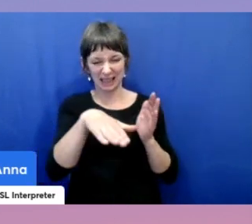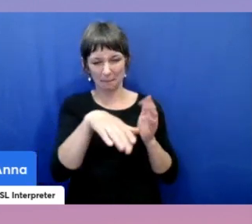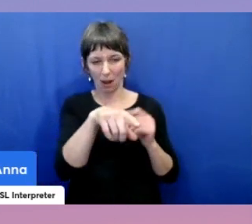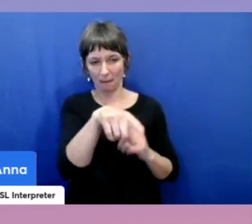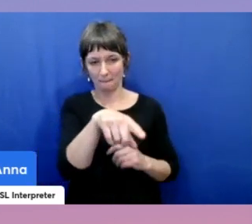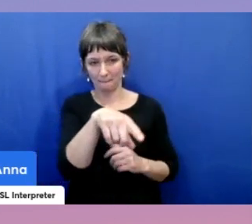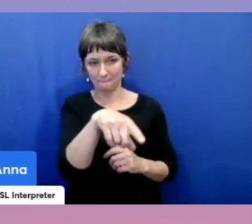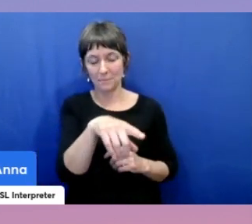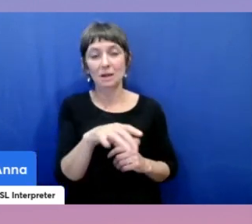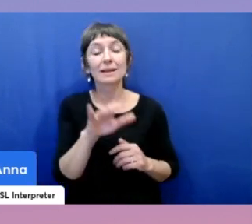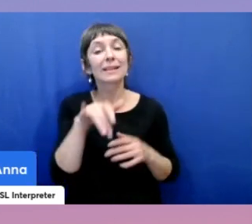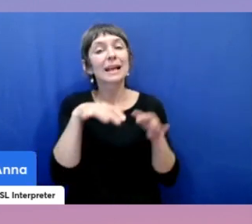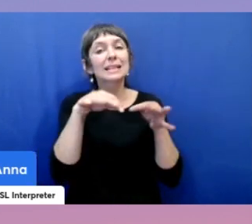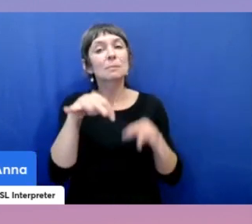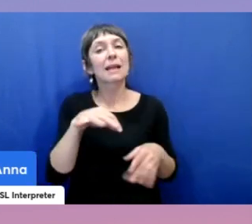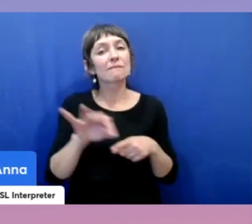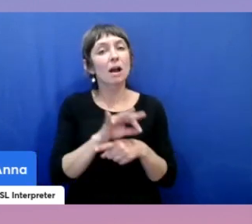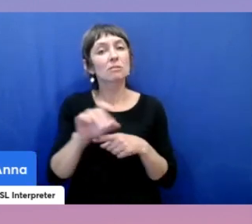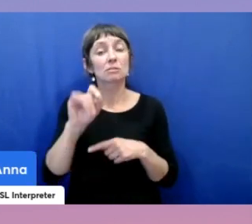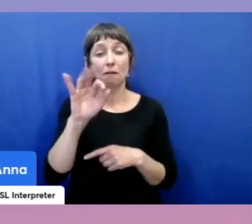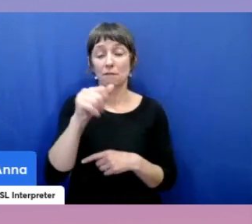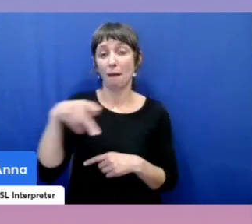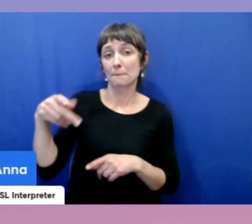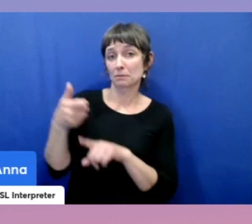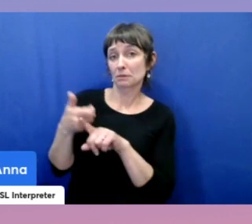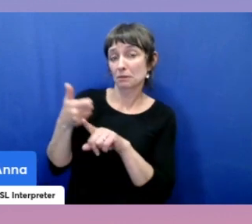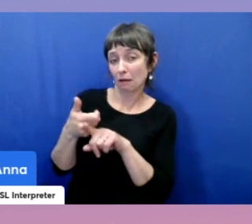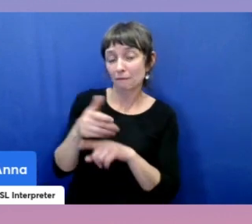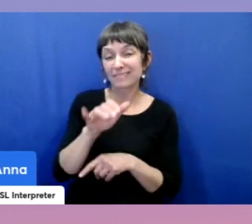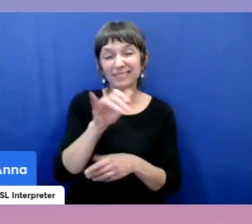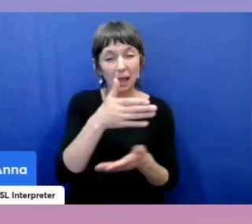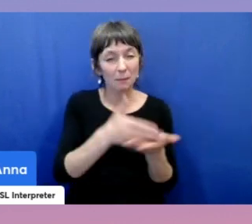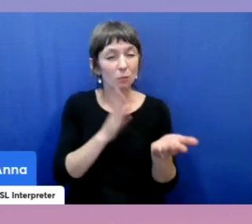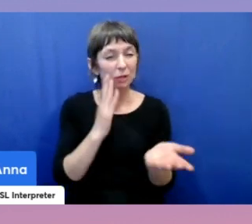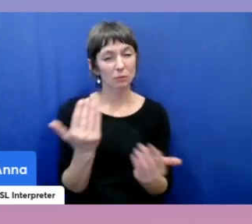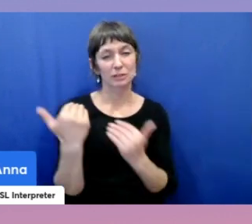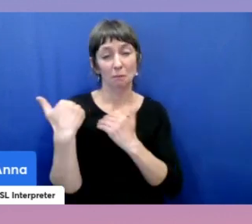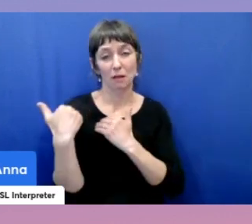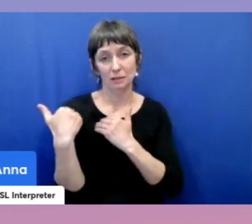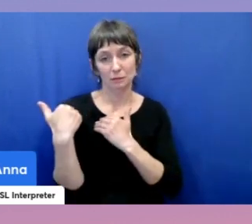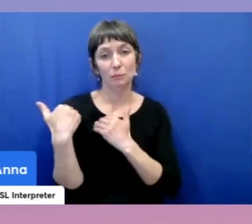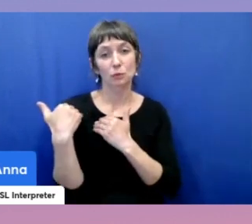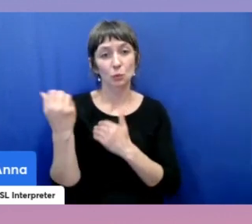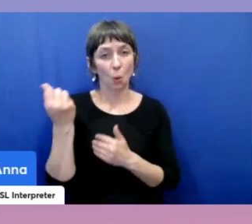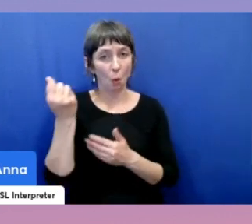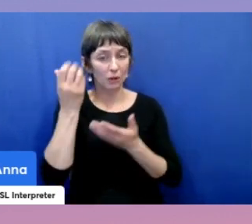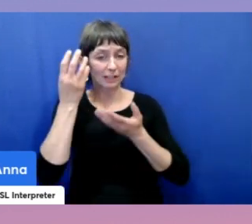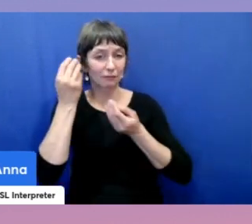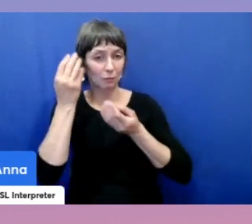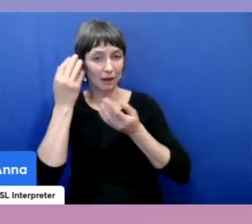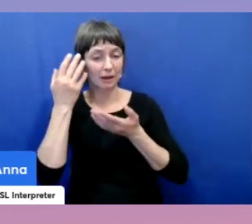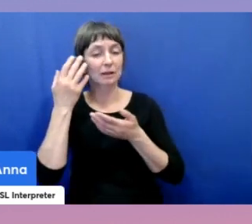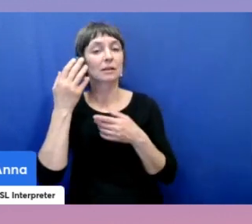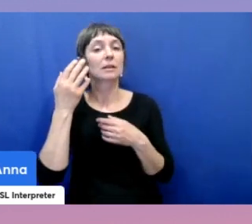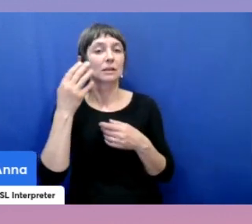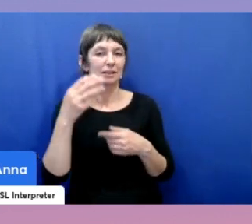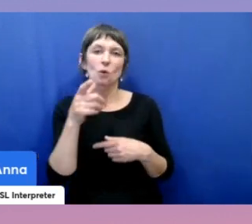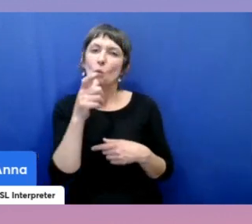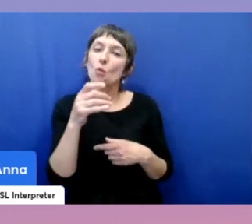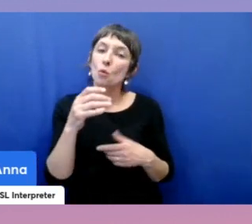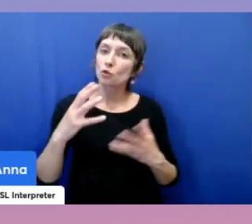It explains function of the application, and this part will be responsible to hold information who is the owner of the